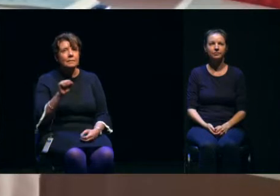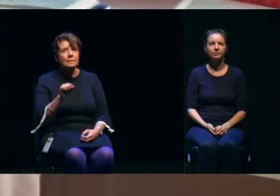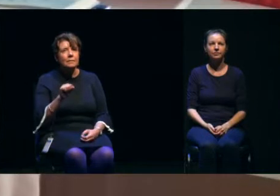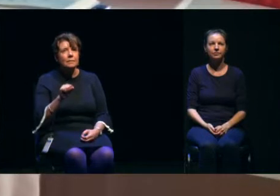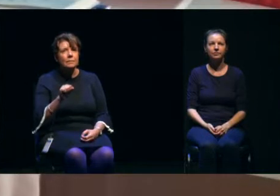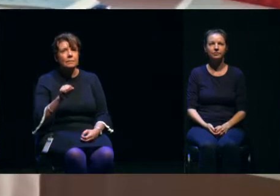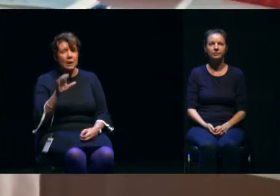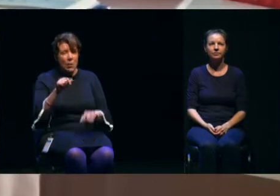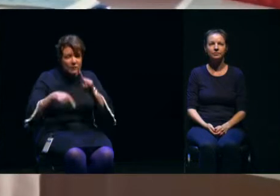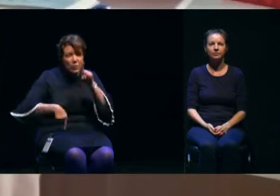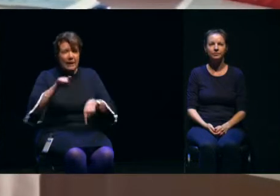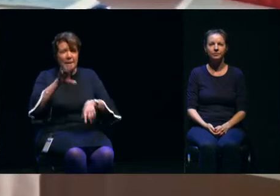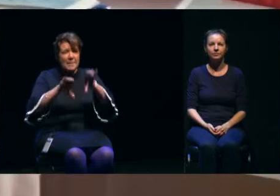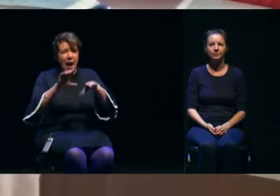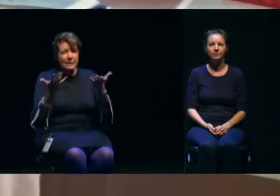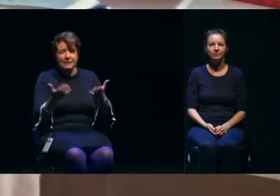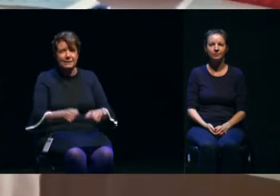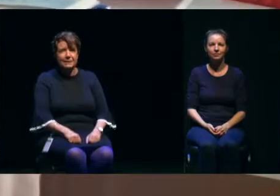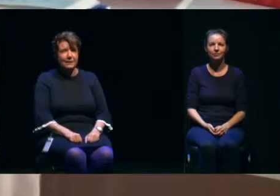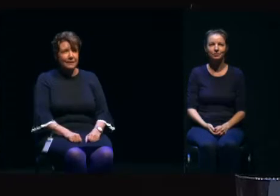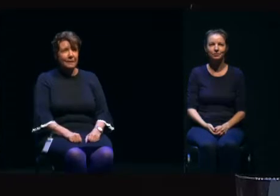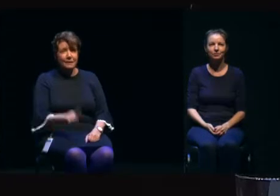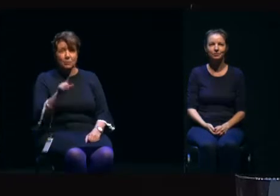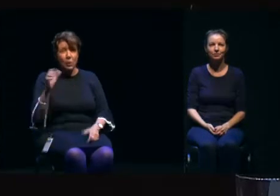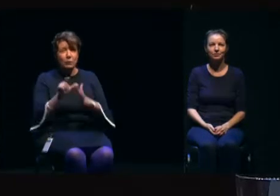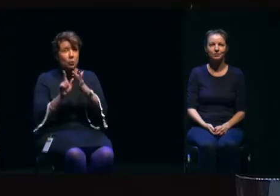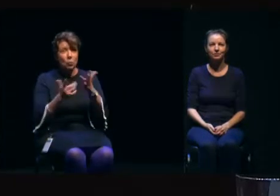You have to kick them in the ass. What are you going to do?